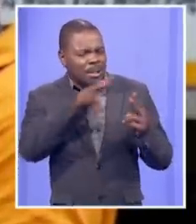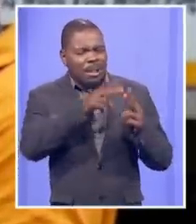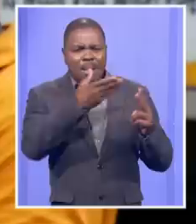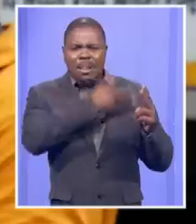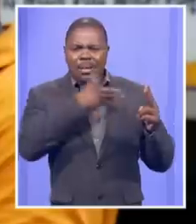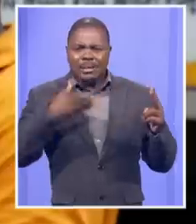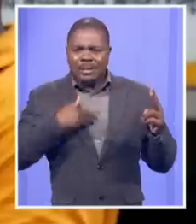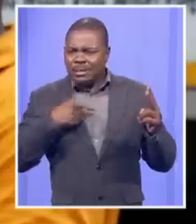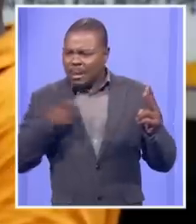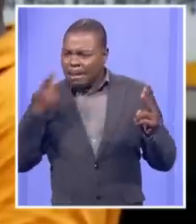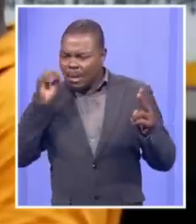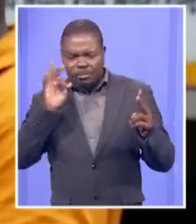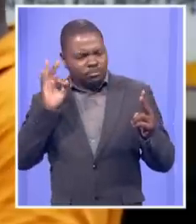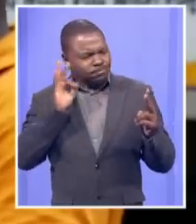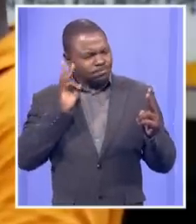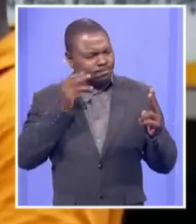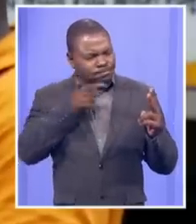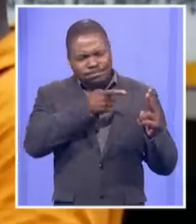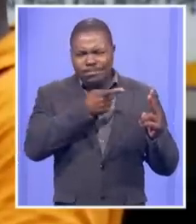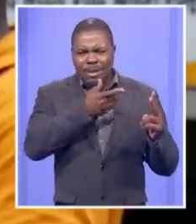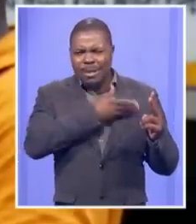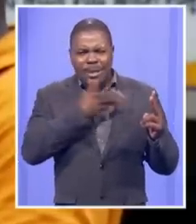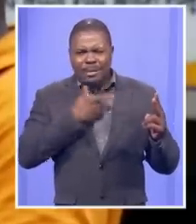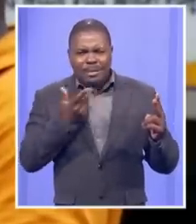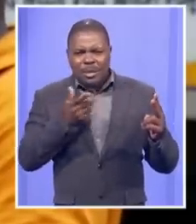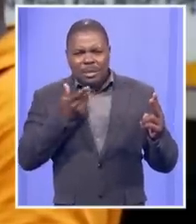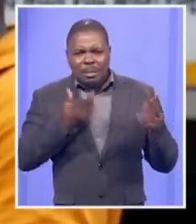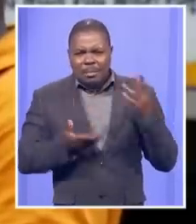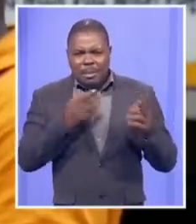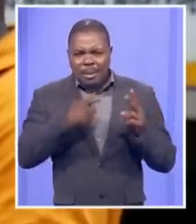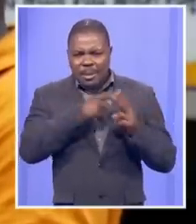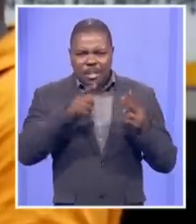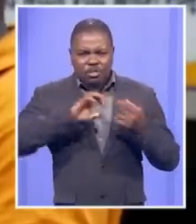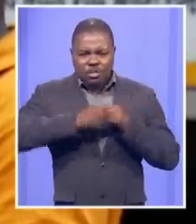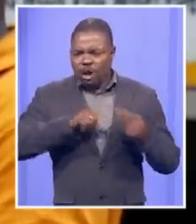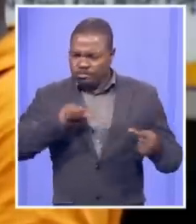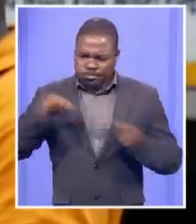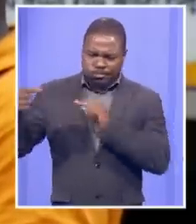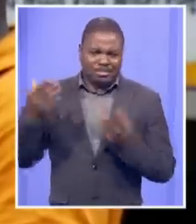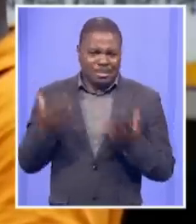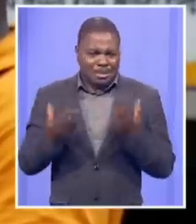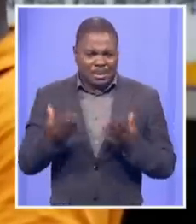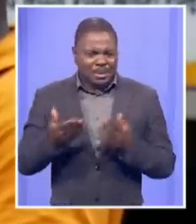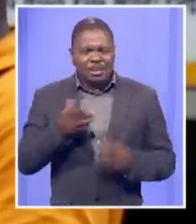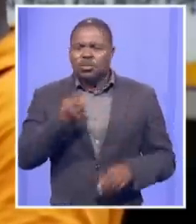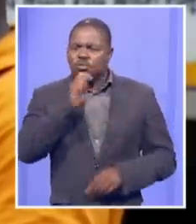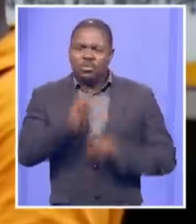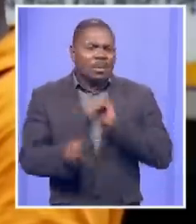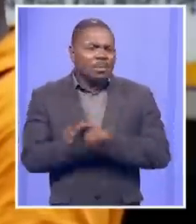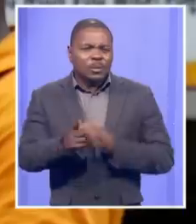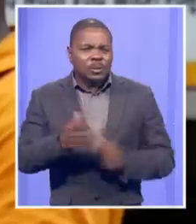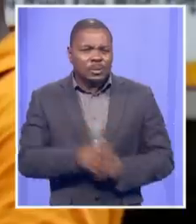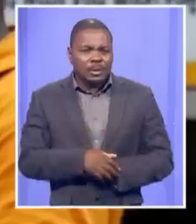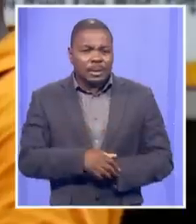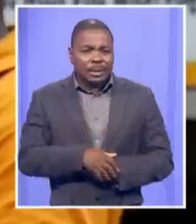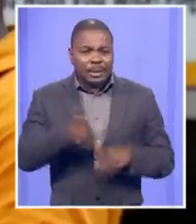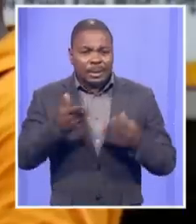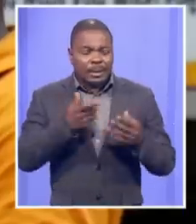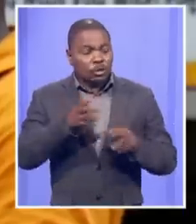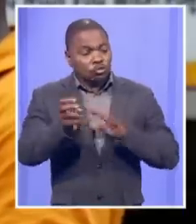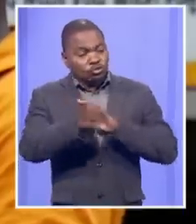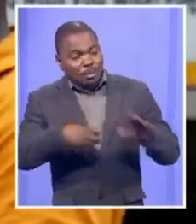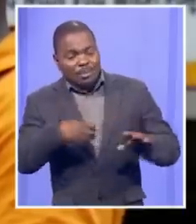that were targeted? Did the men maybe try and fight off these robbers? What exactly happened there during the actual